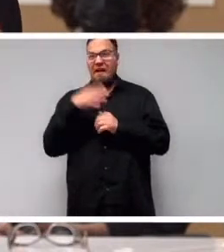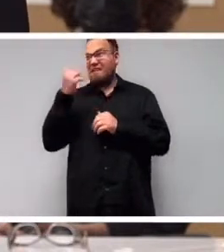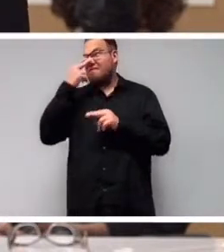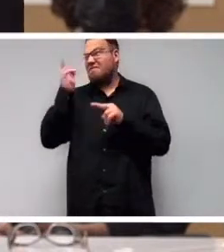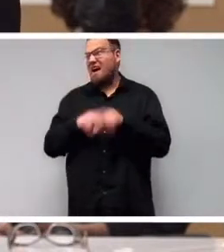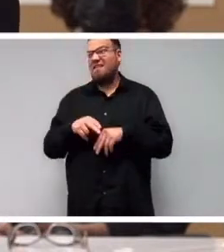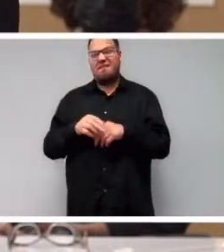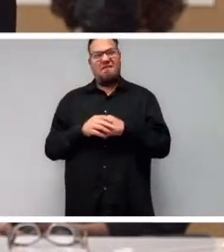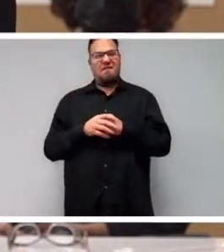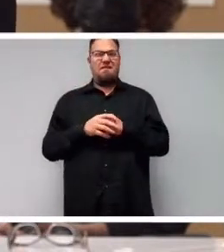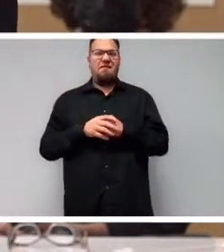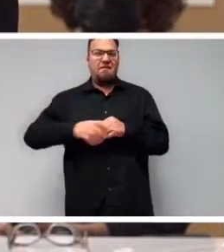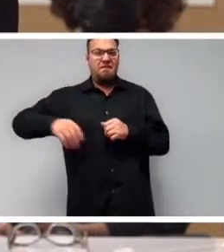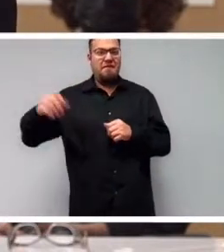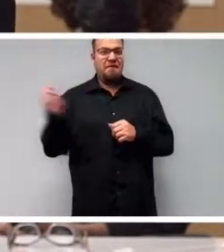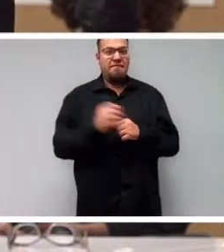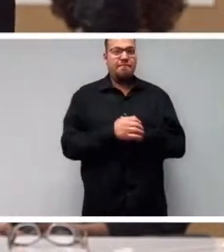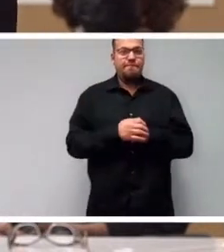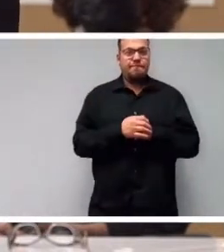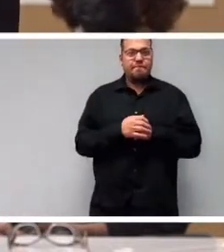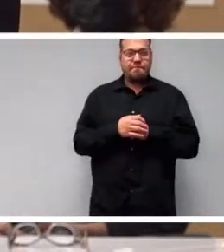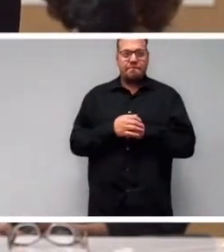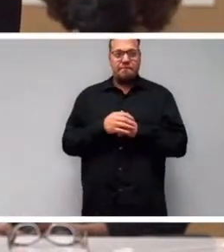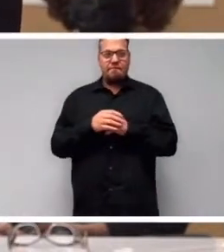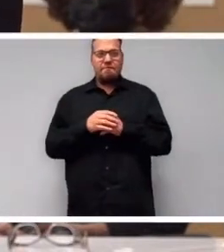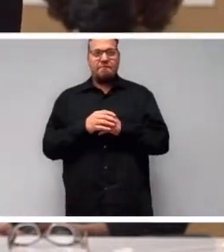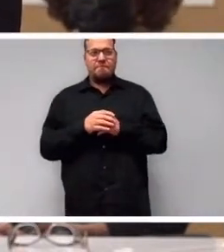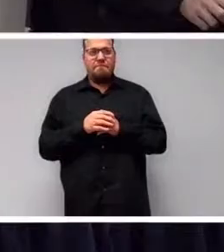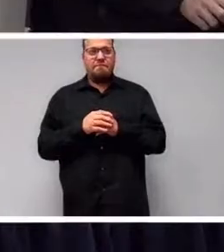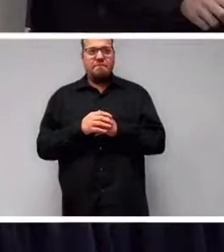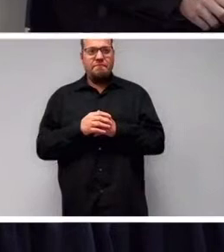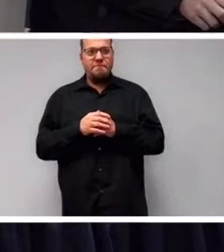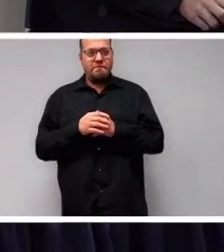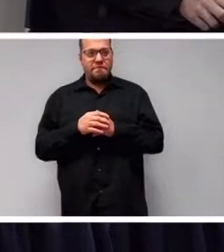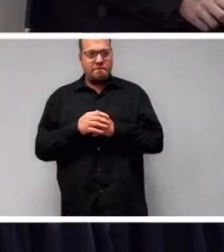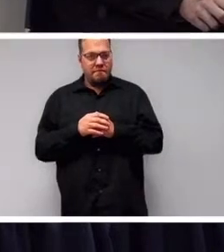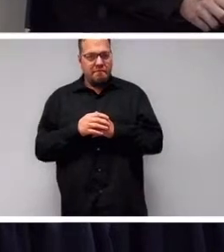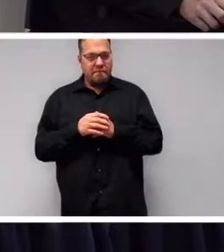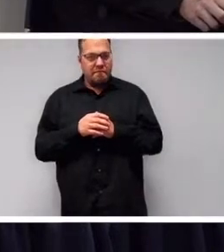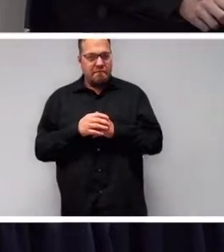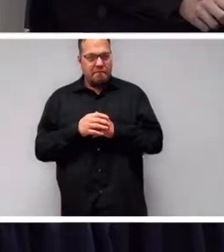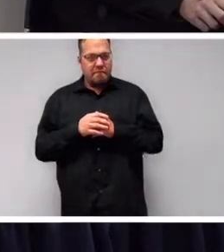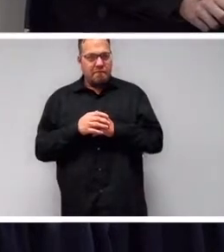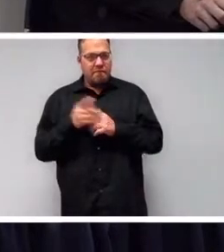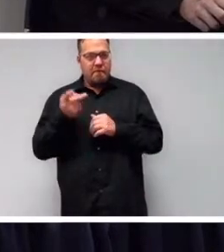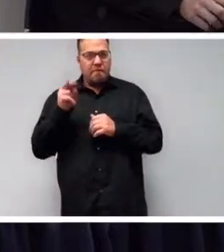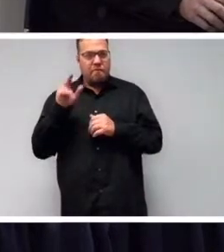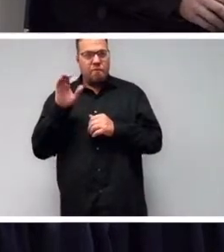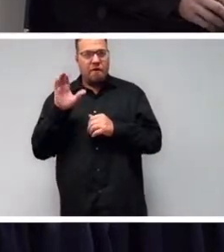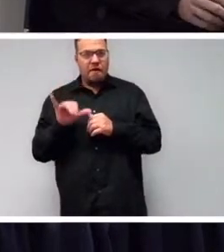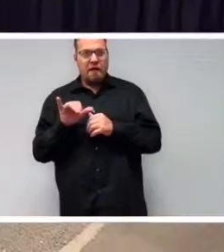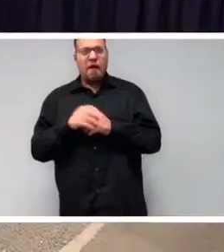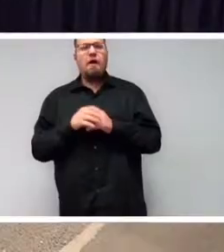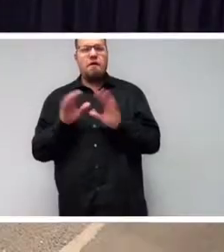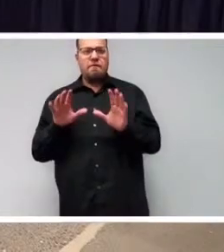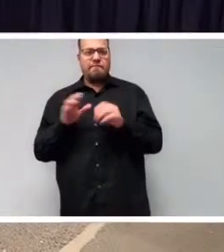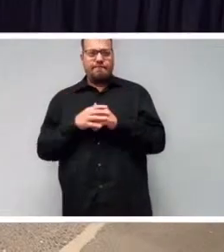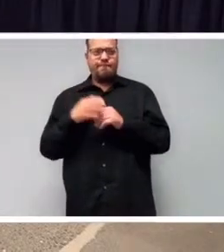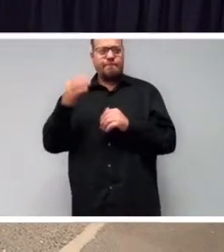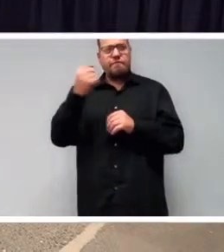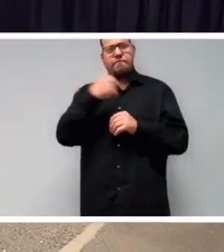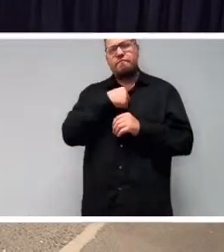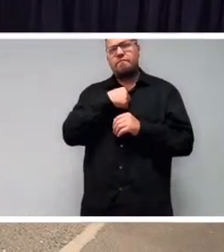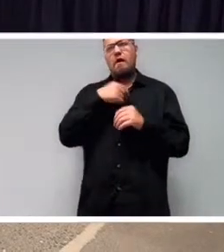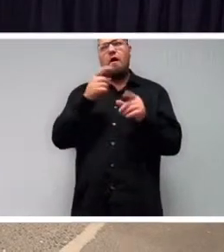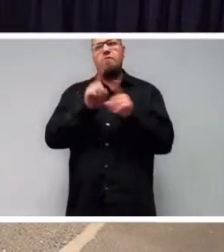You get to go out on boats on the river. Director Enojos Pressy. Thank you, Chair. I also